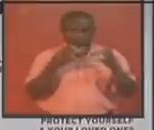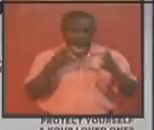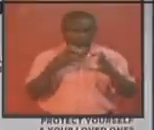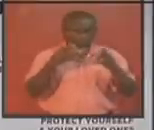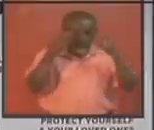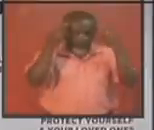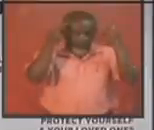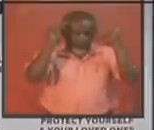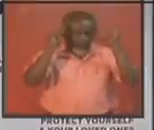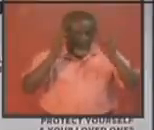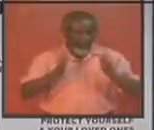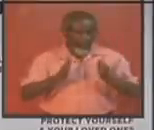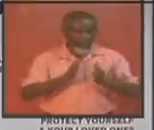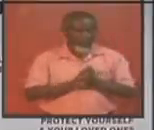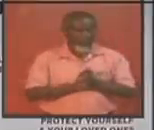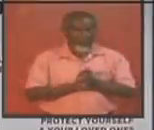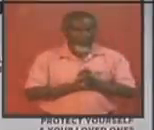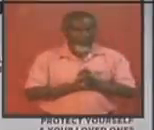IETV, please.